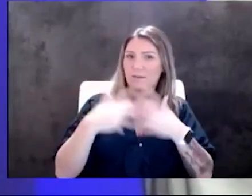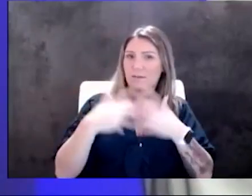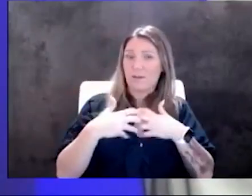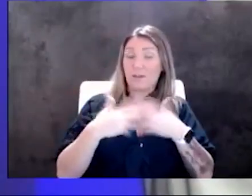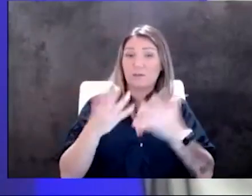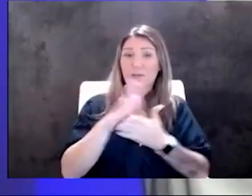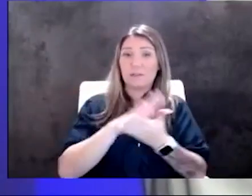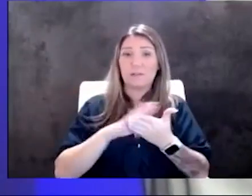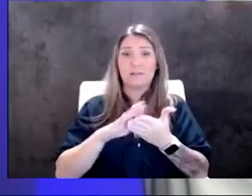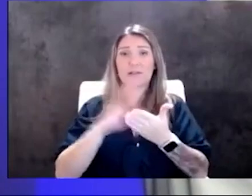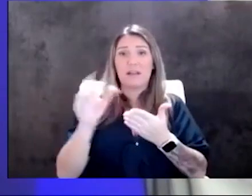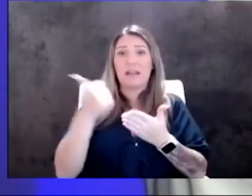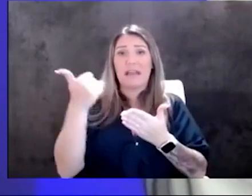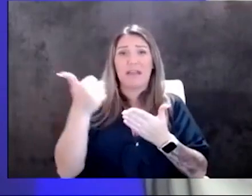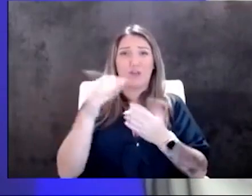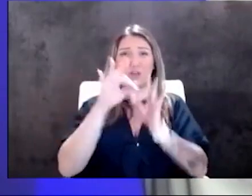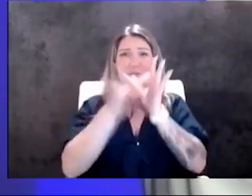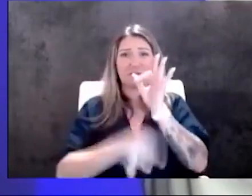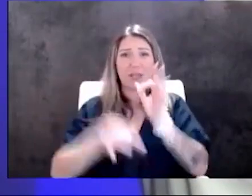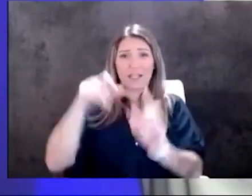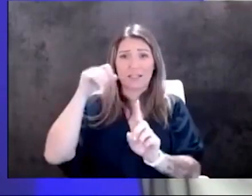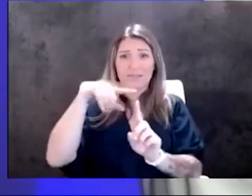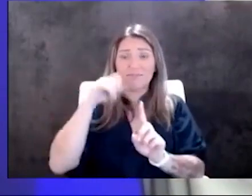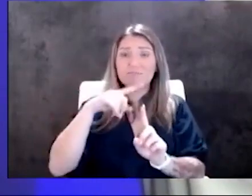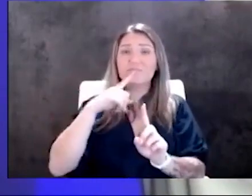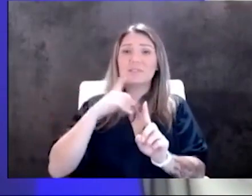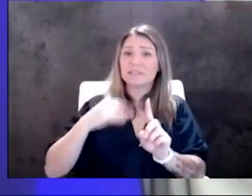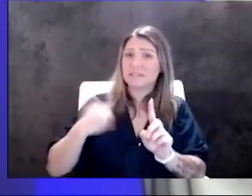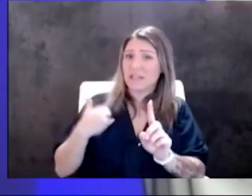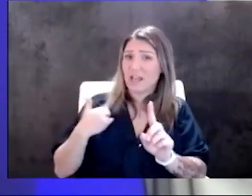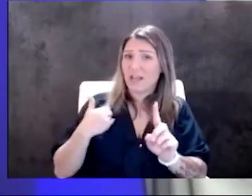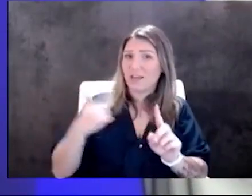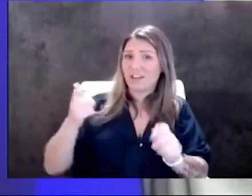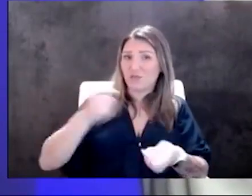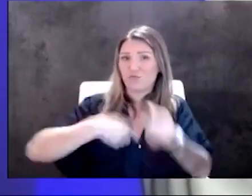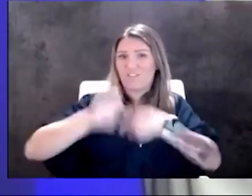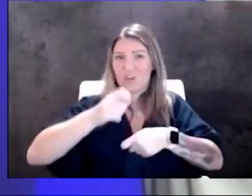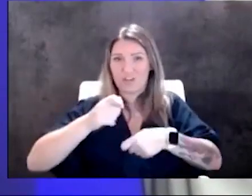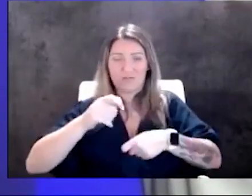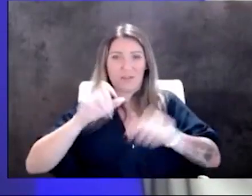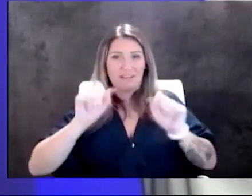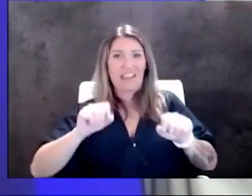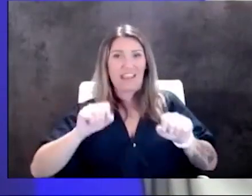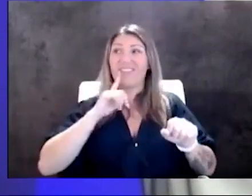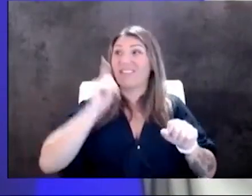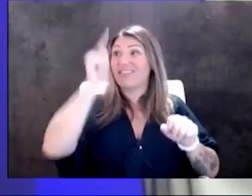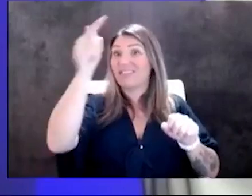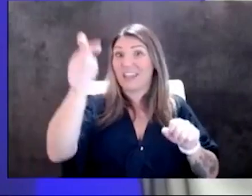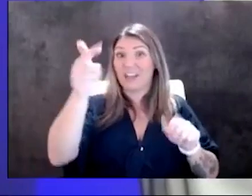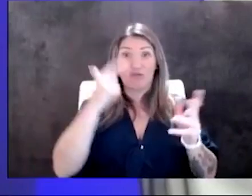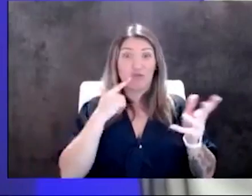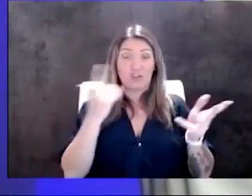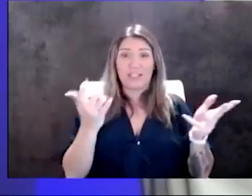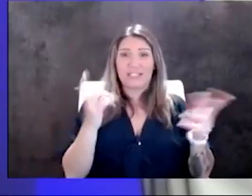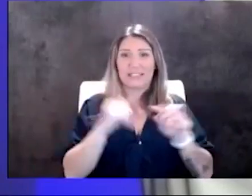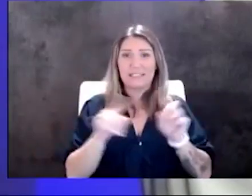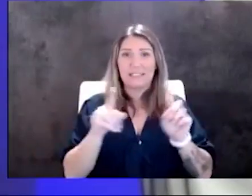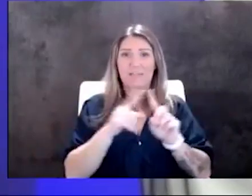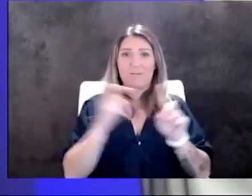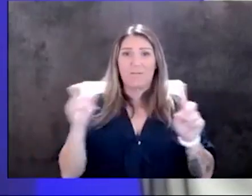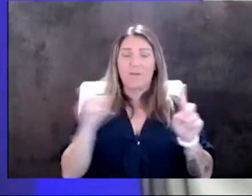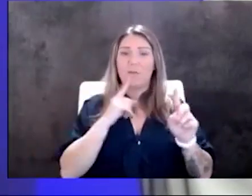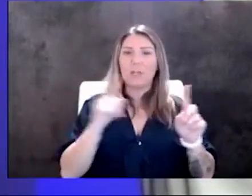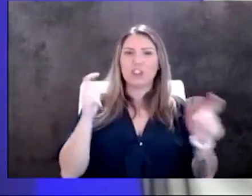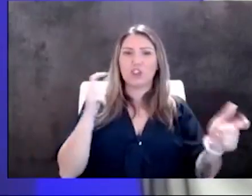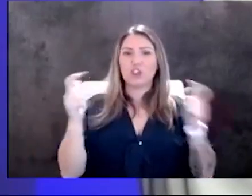cord stimulation for people that are young is that it's a reversible treatment. So even if down the road, it's different than having, a big lumbar fusion or something like that,